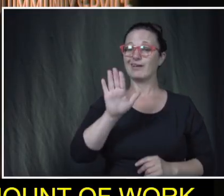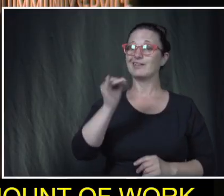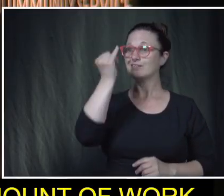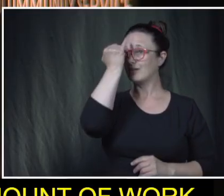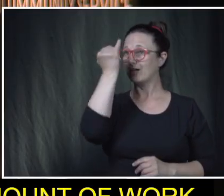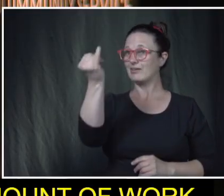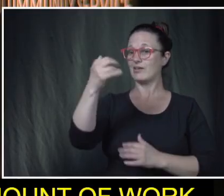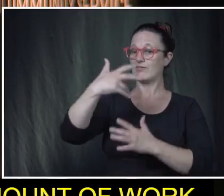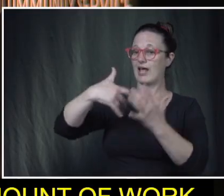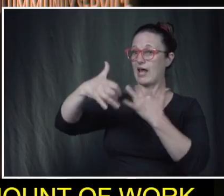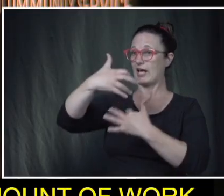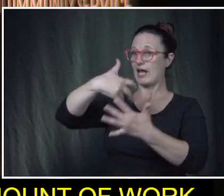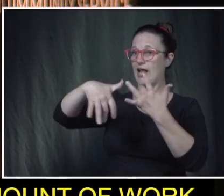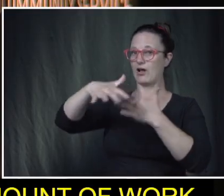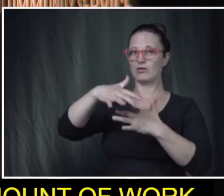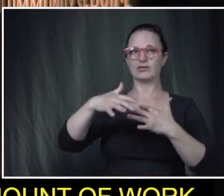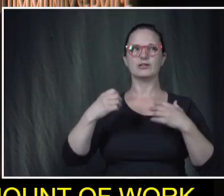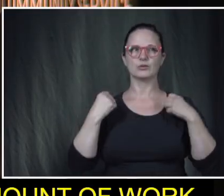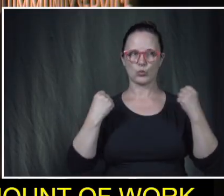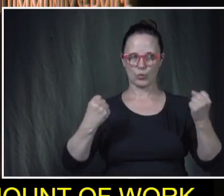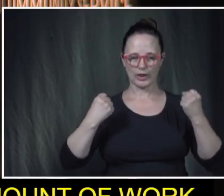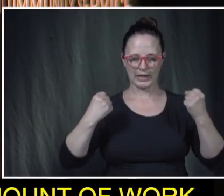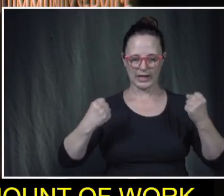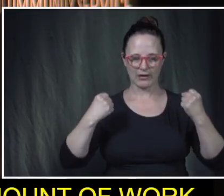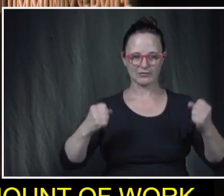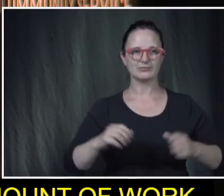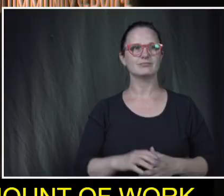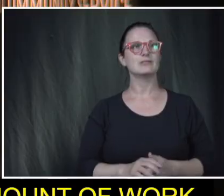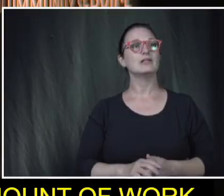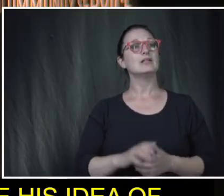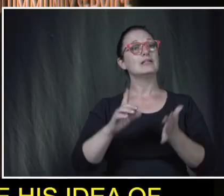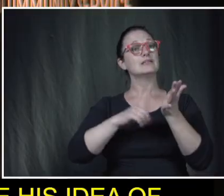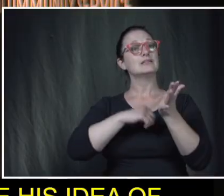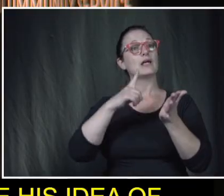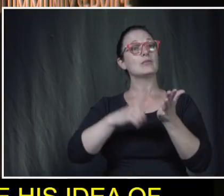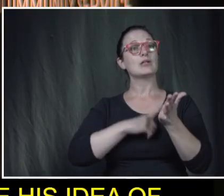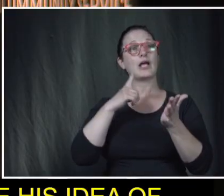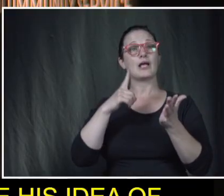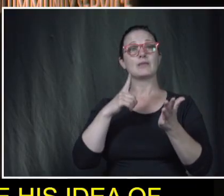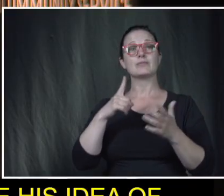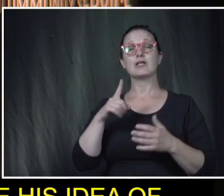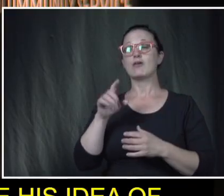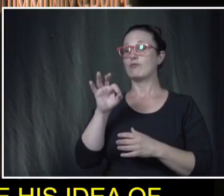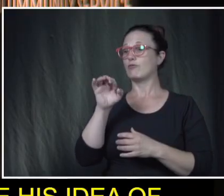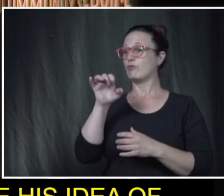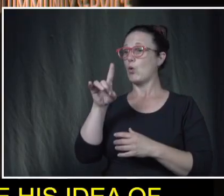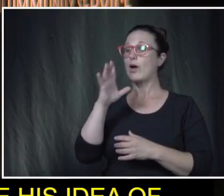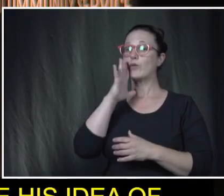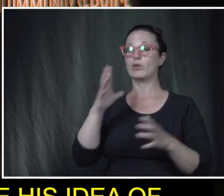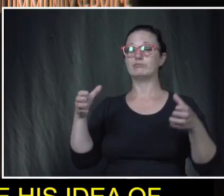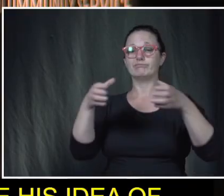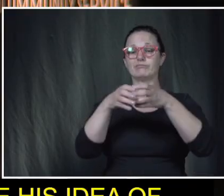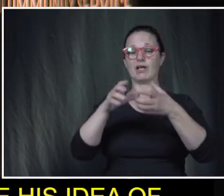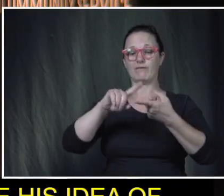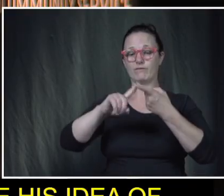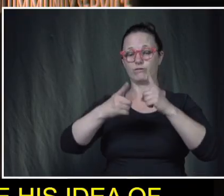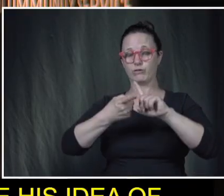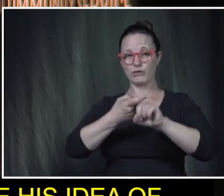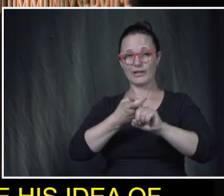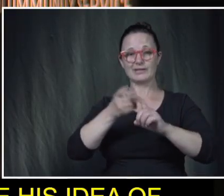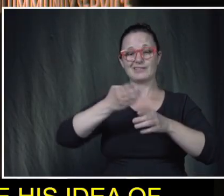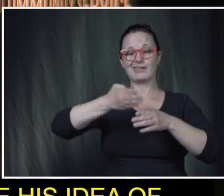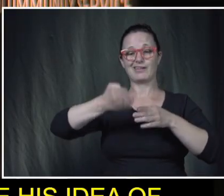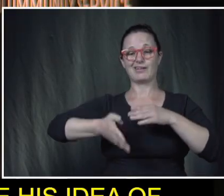hanging out is just working out. There would be times when Floyd would be out with his friends, then run home at the end of the